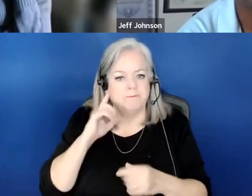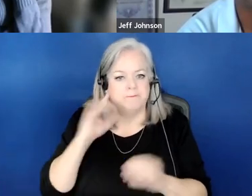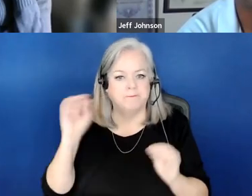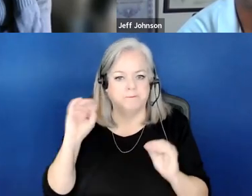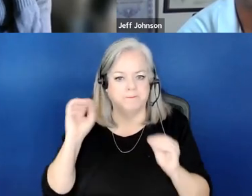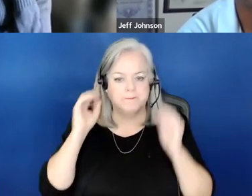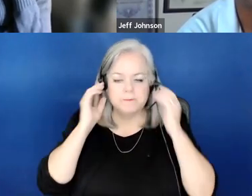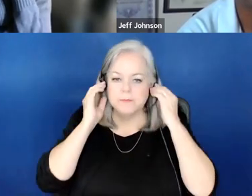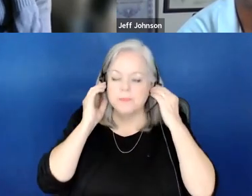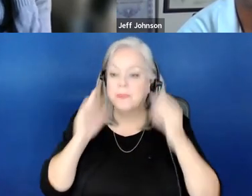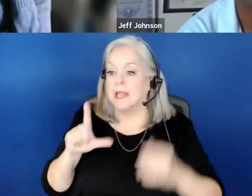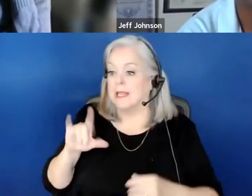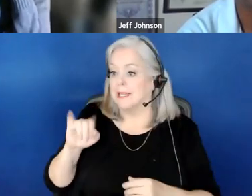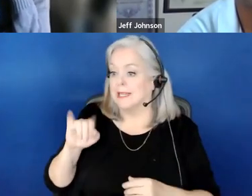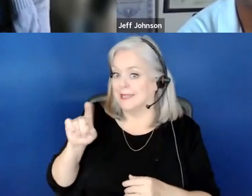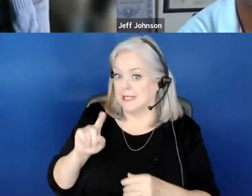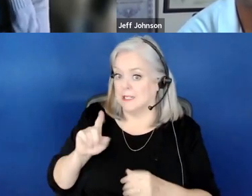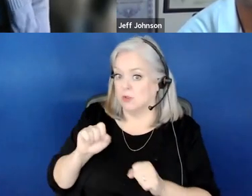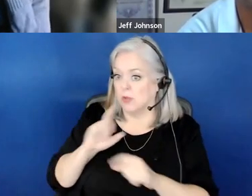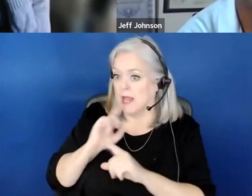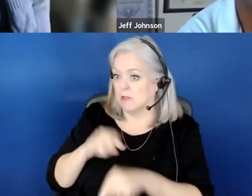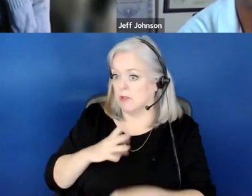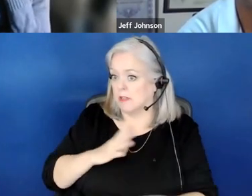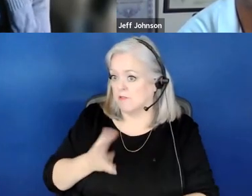So, Liz, if you want to go ahead and answer that, it's fine.